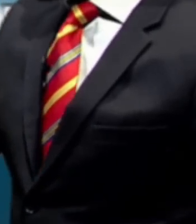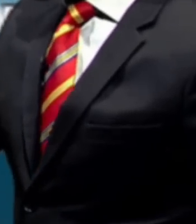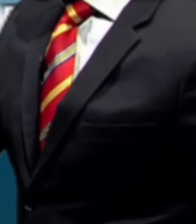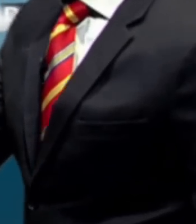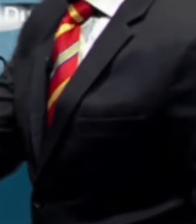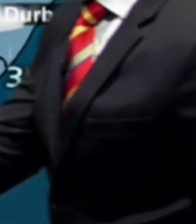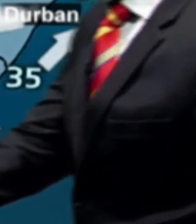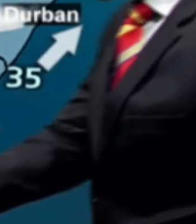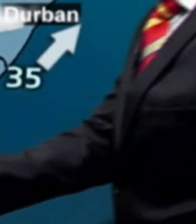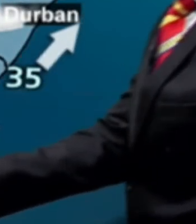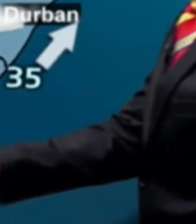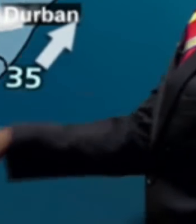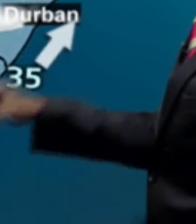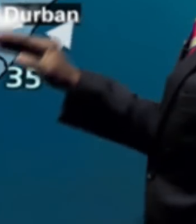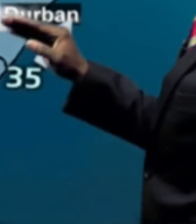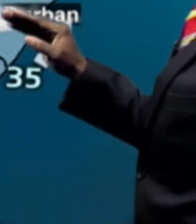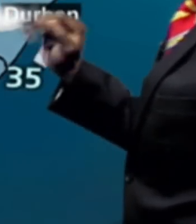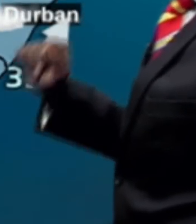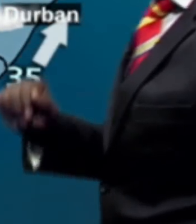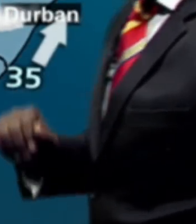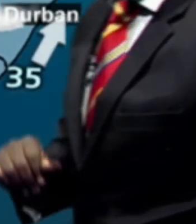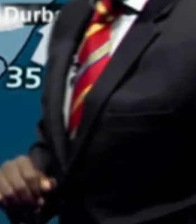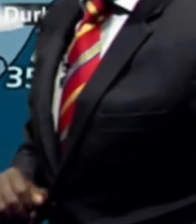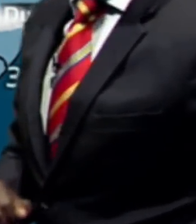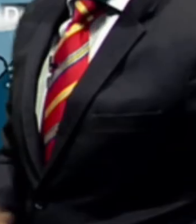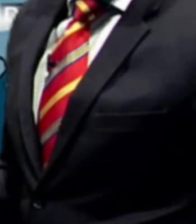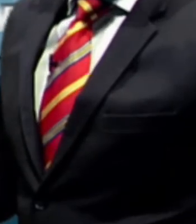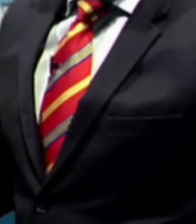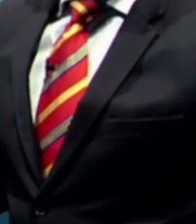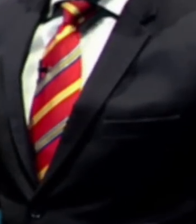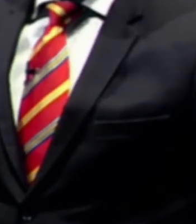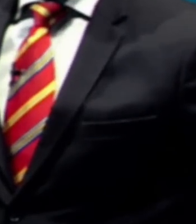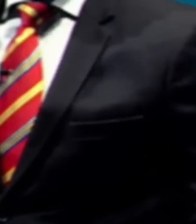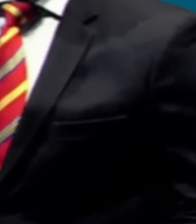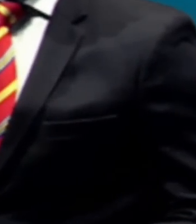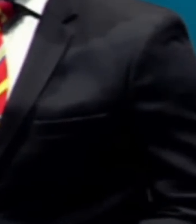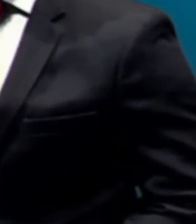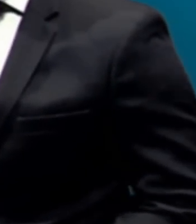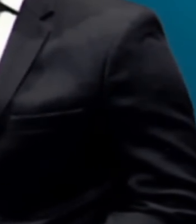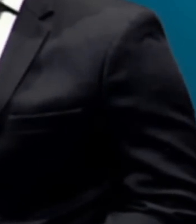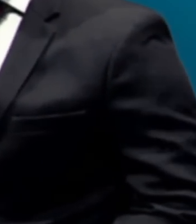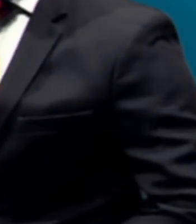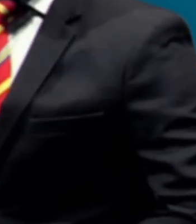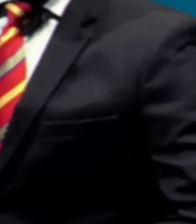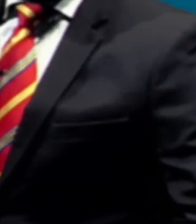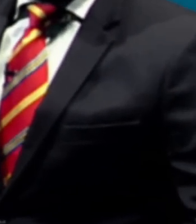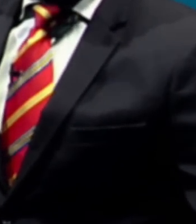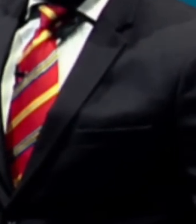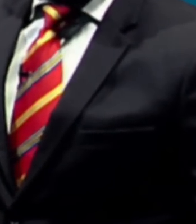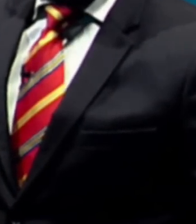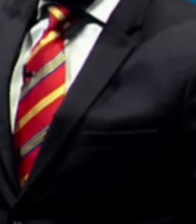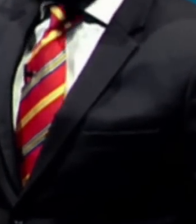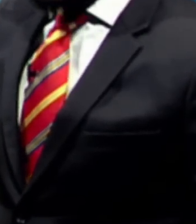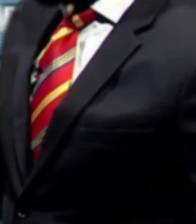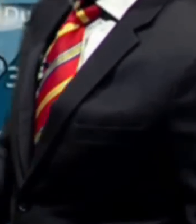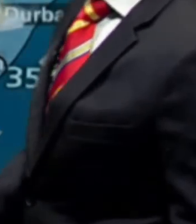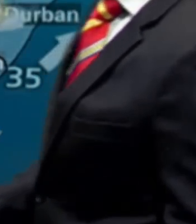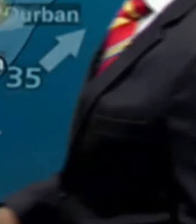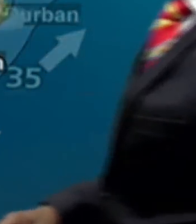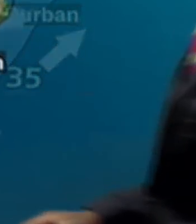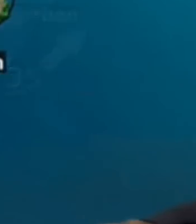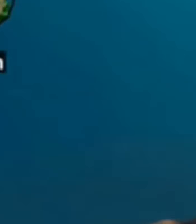enkae ho tlo jwale ka pa bophirima ka pa botjhabela o tla akaretsa hona ka ro thekong ditwe tse kgethileng ka bole ho le tebel mafela mafatsana a itsheleng a daduma